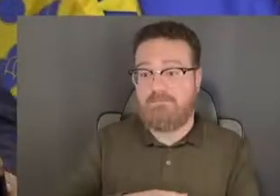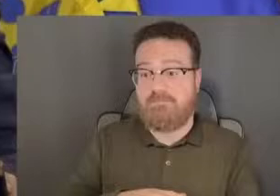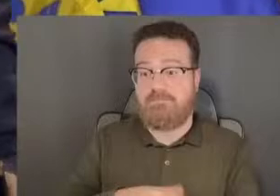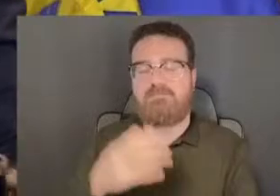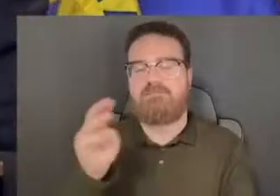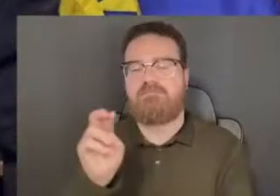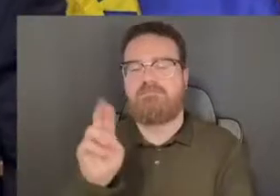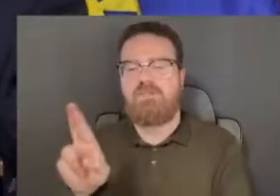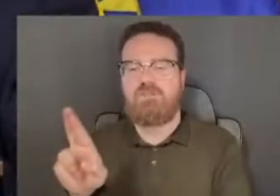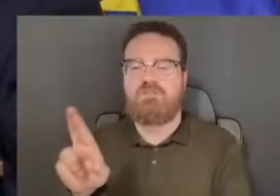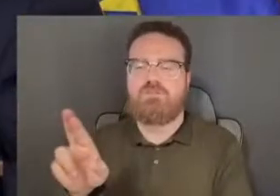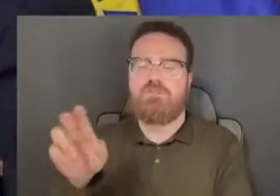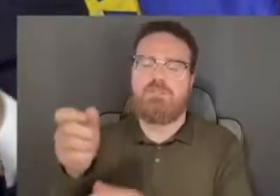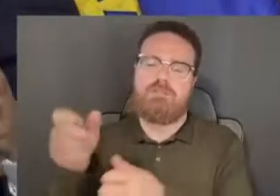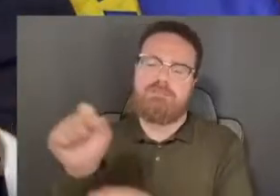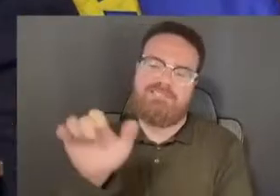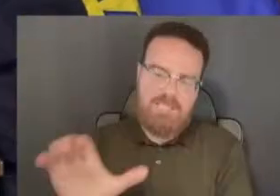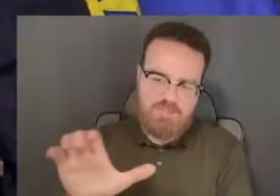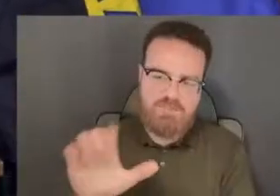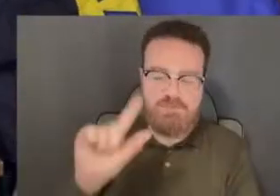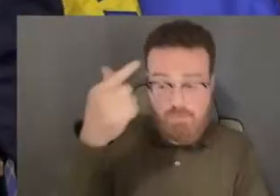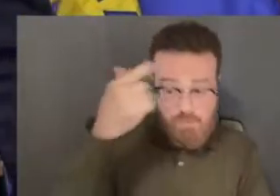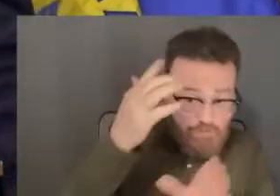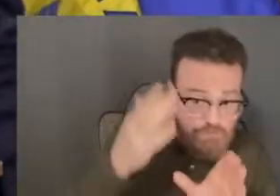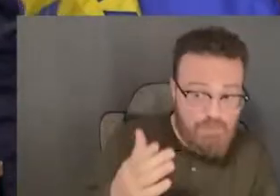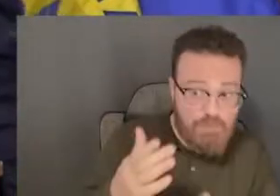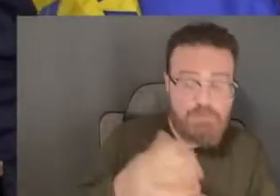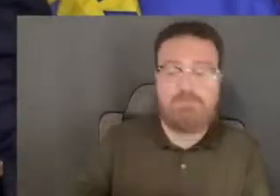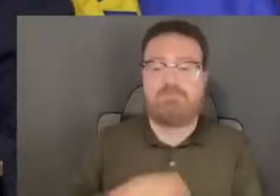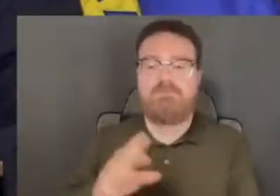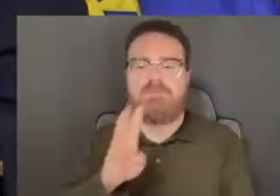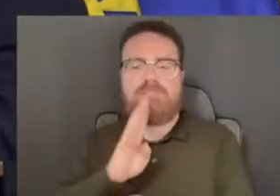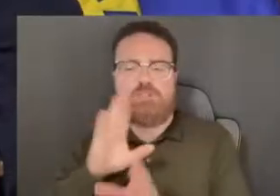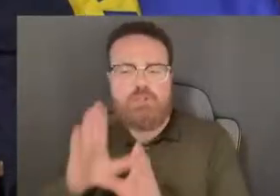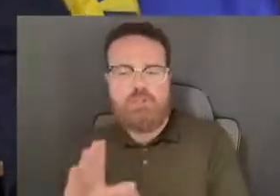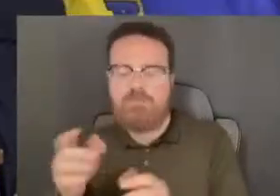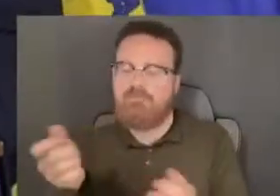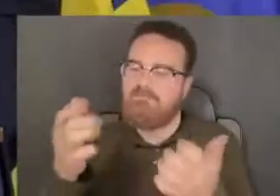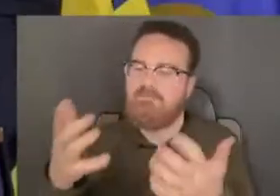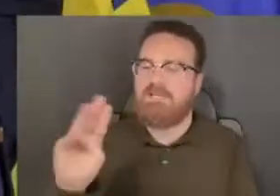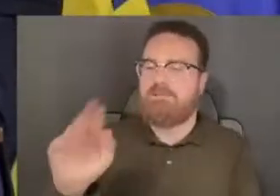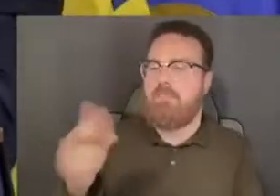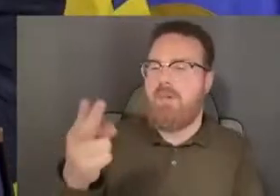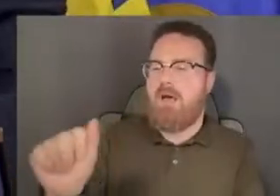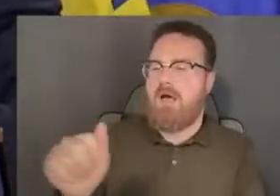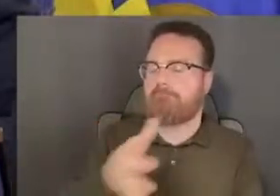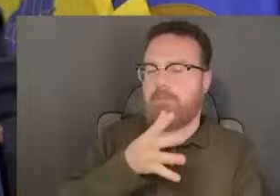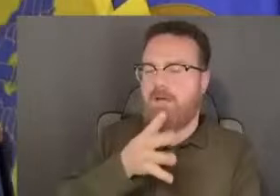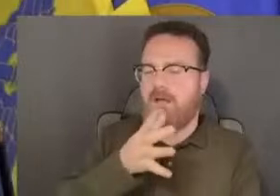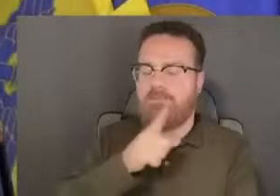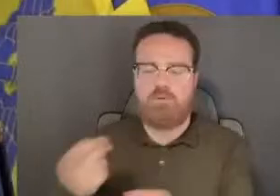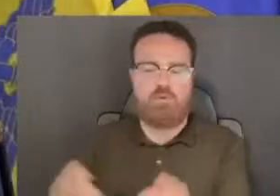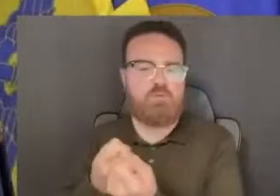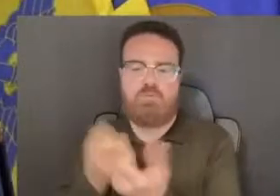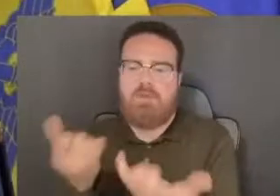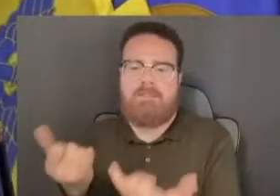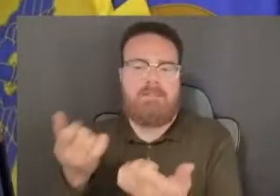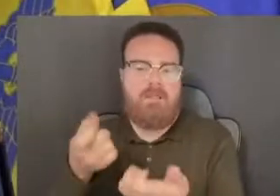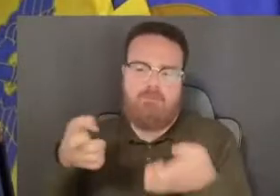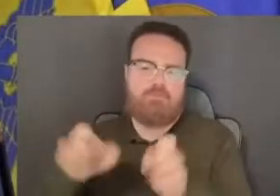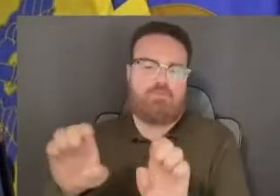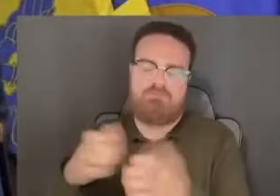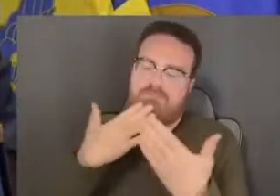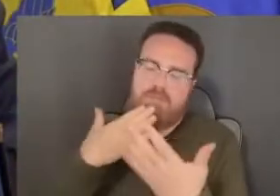Bhattacharya, Governor, Speaker, the many maha moms and the kids here supporting the effort. Thank you for being here. Thank you. That's great.